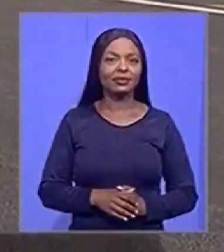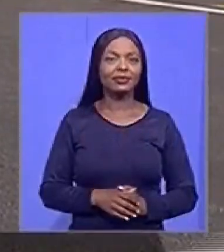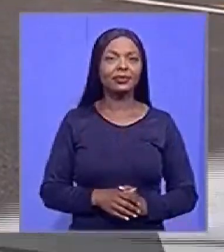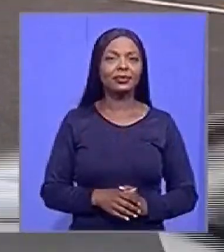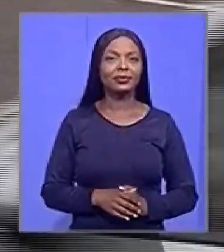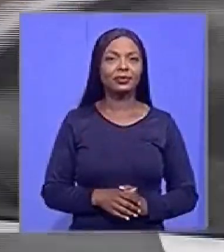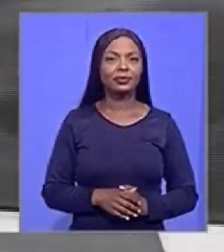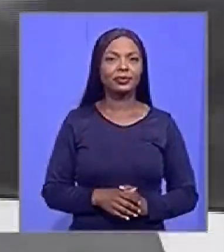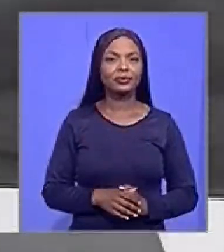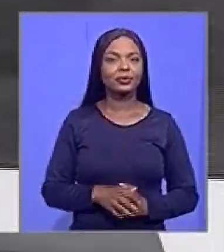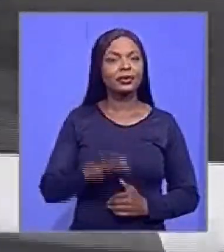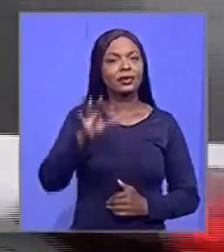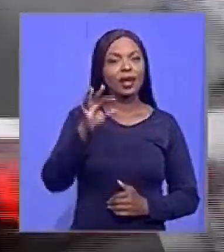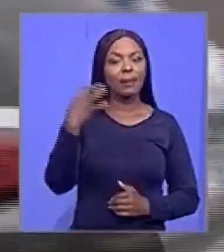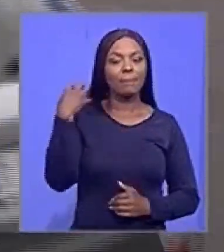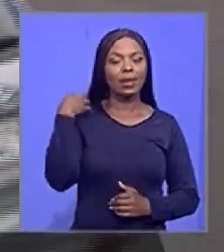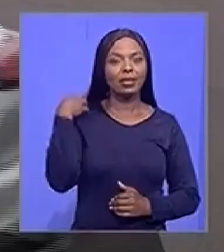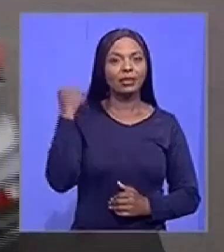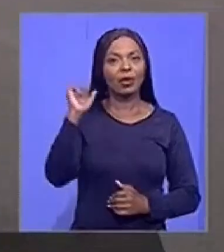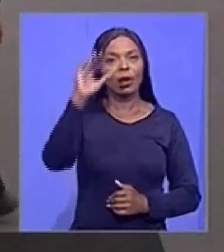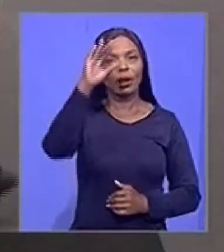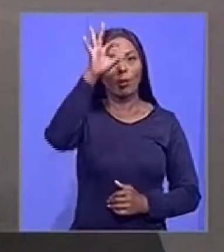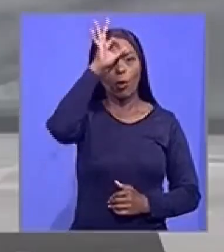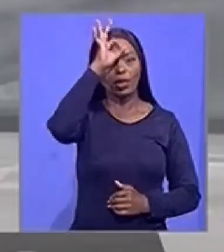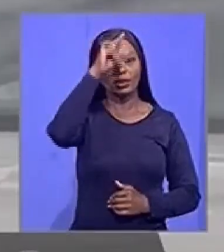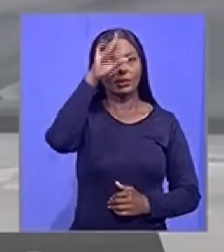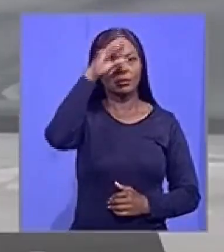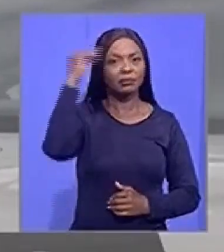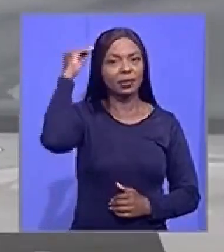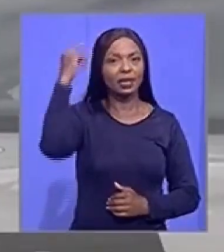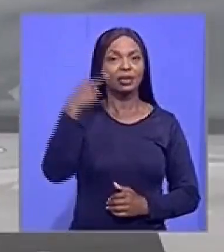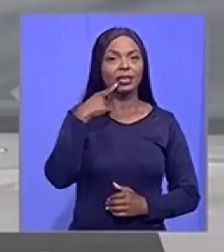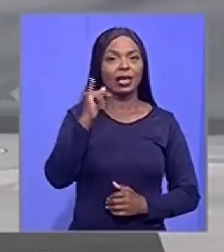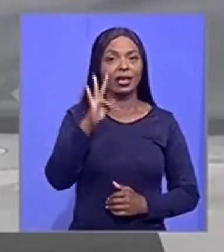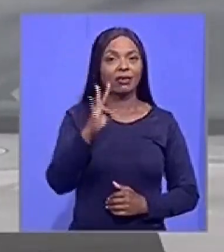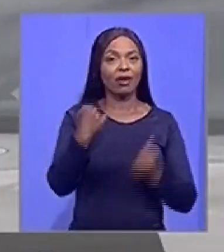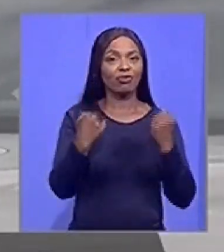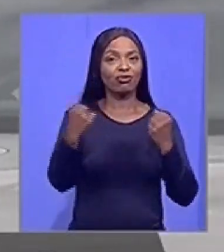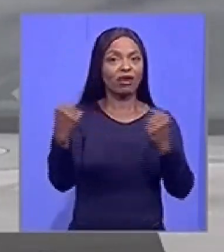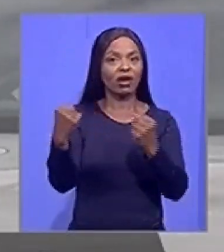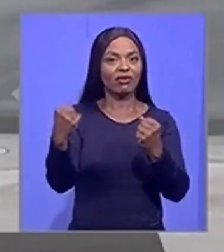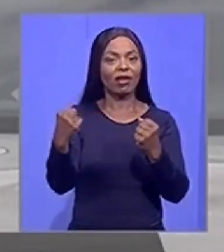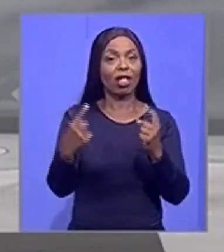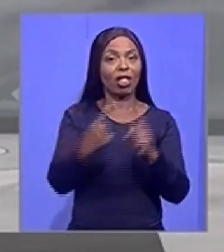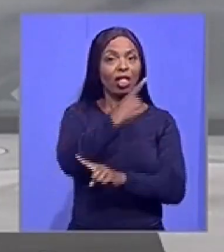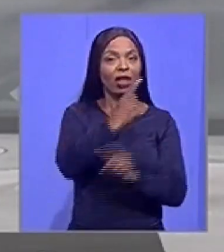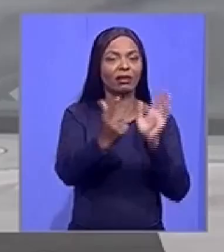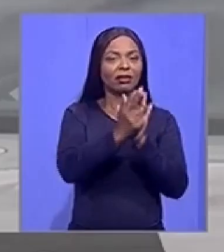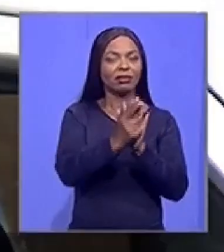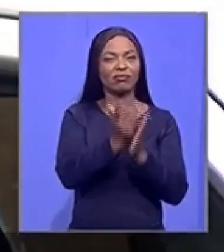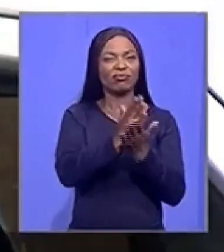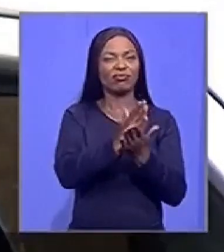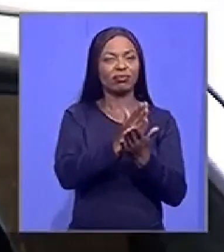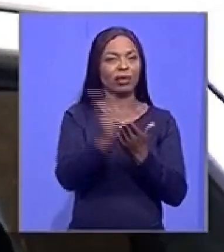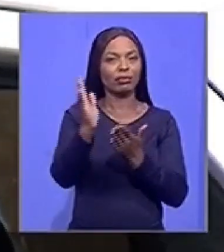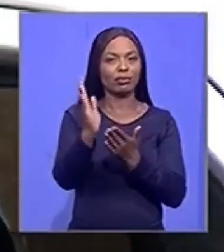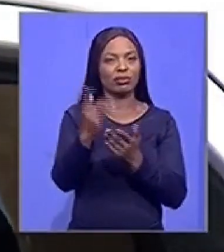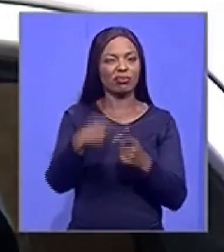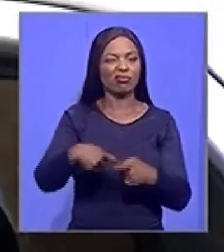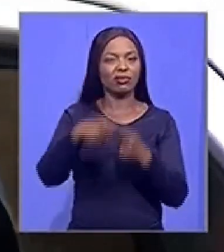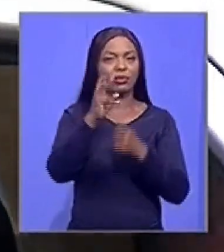Tona ya mapodisi a re batlile go netefatsa fa bakgweetsi ba ba sa obameleng melao ya tsela ba ntshiwa mo ditseleng.